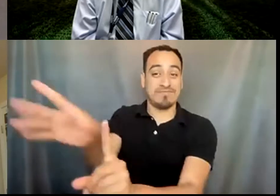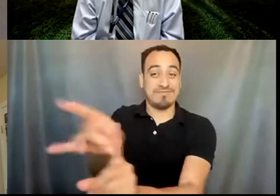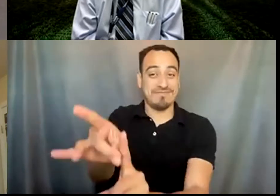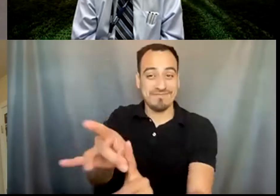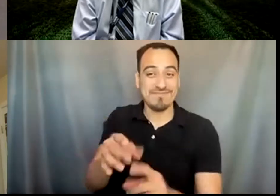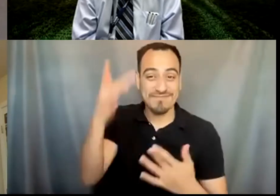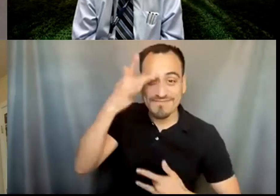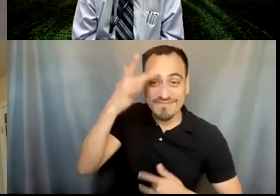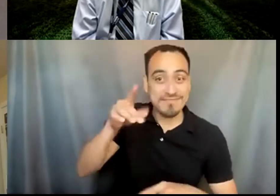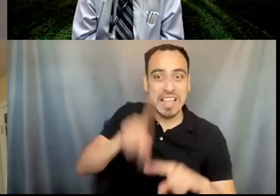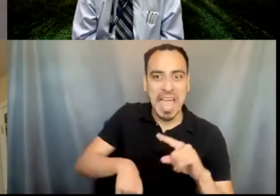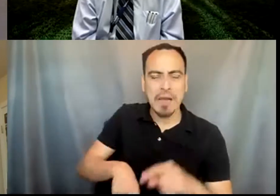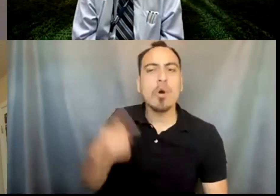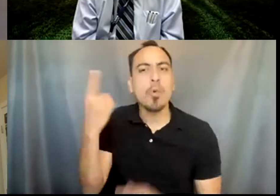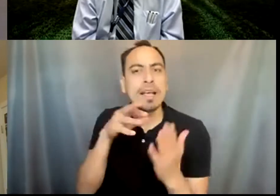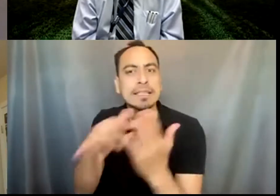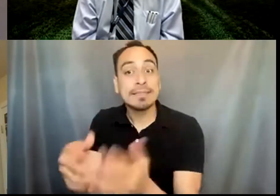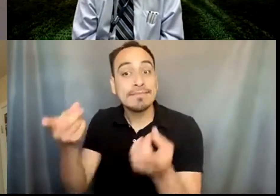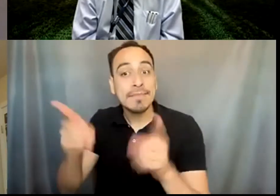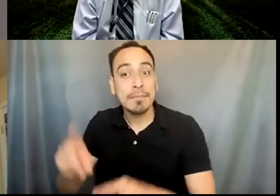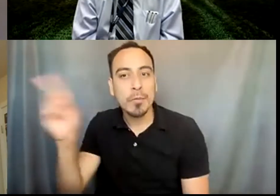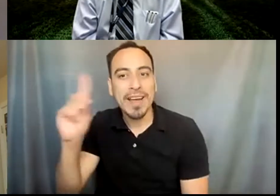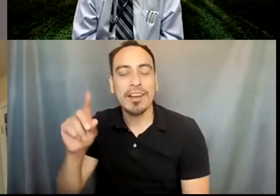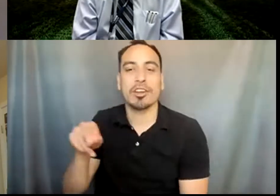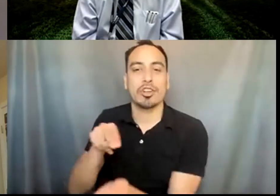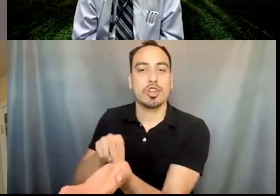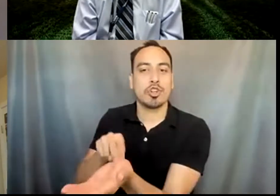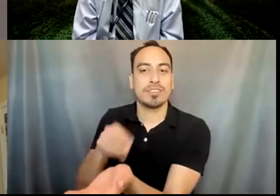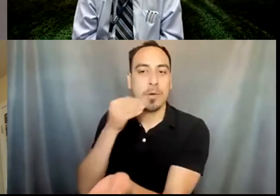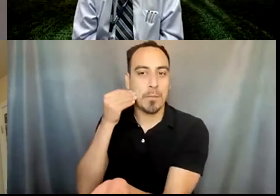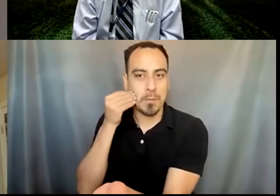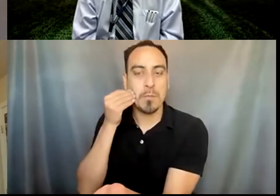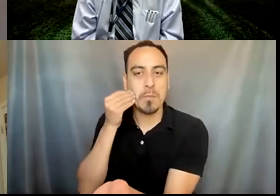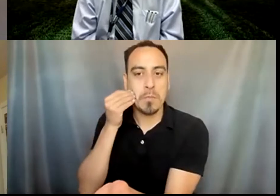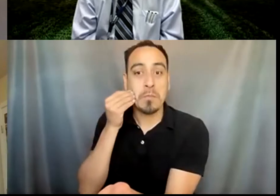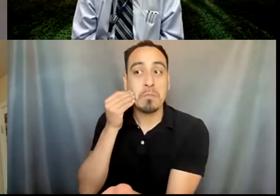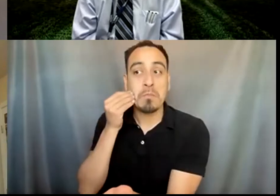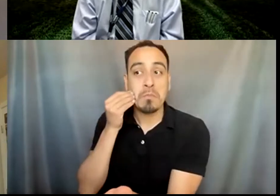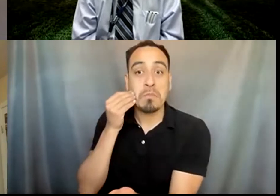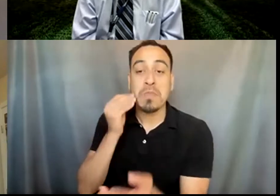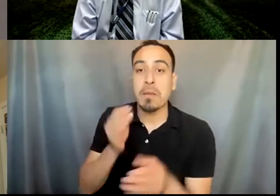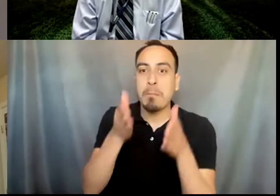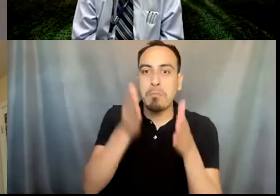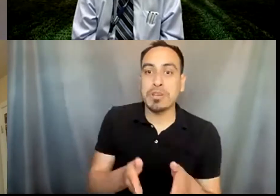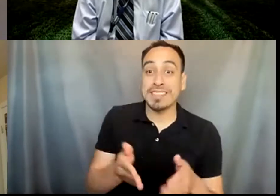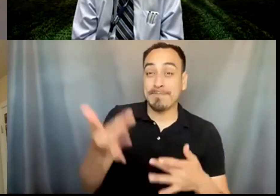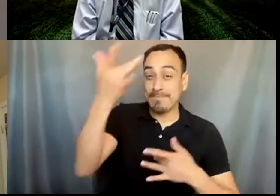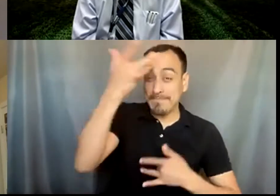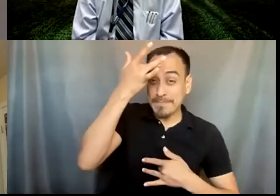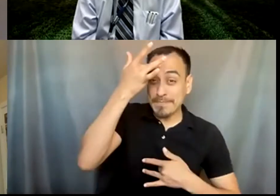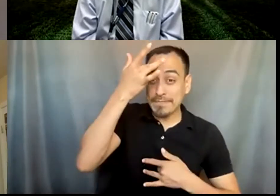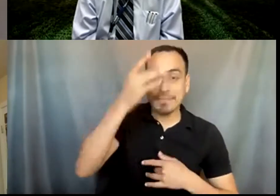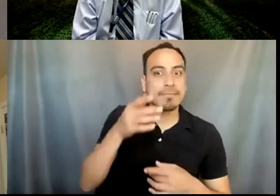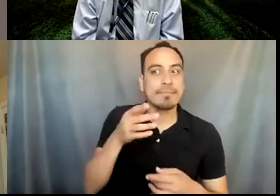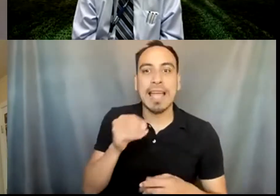that they didn't transmit if they broke through from the vaccine. So even if it doesn't